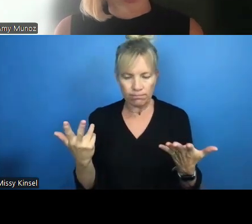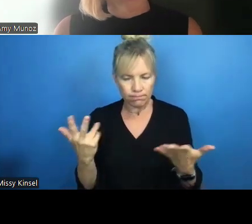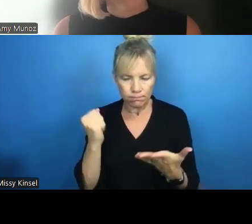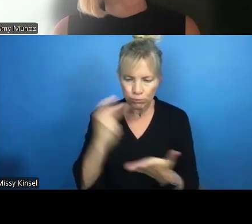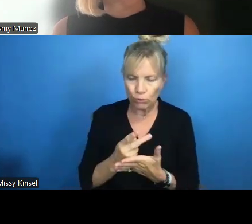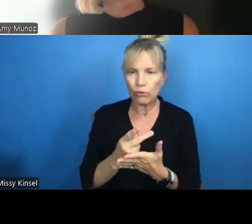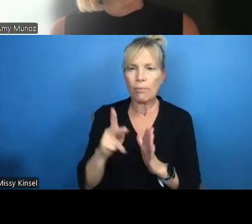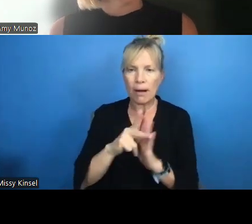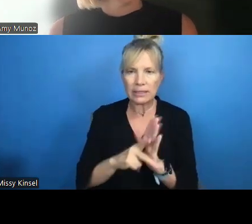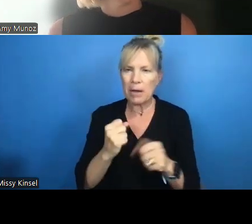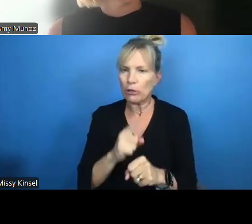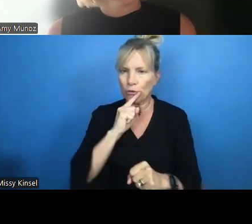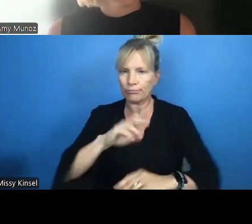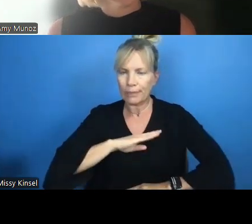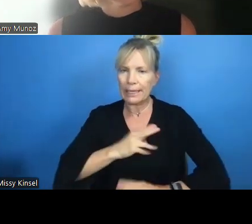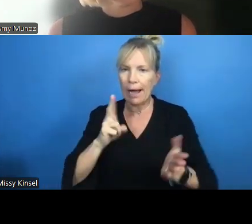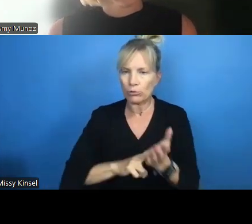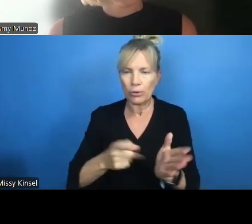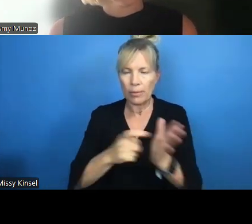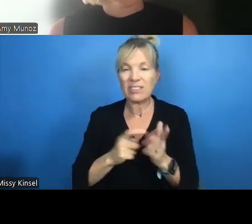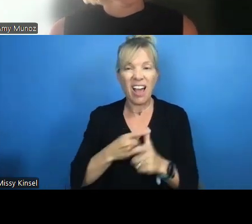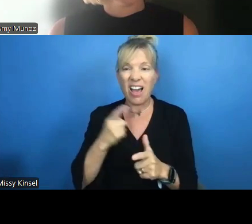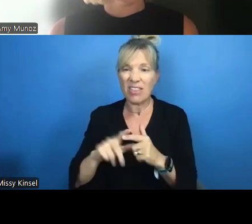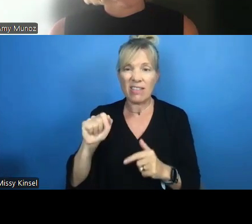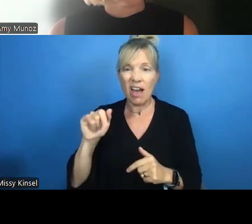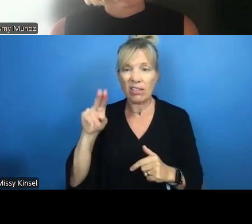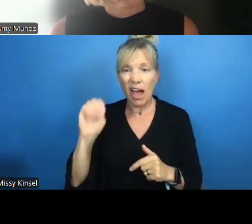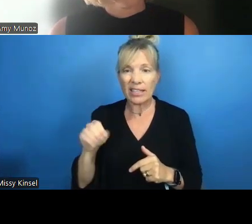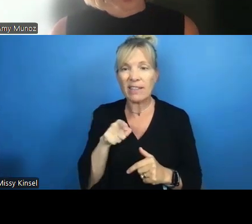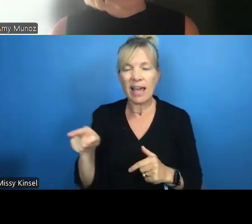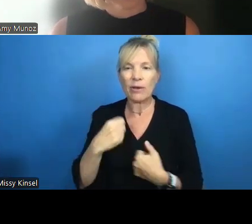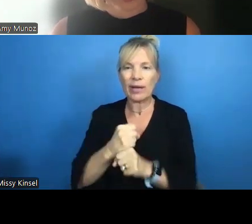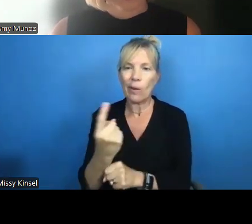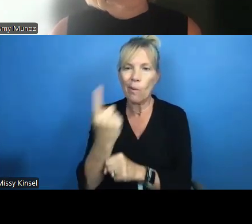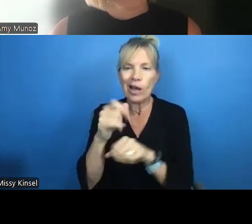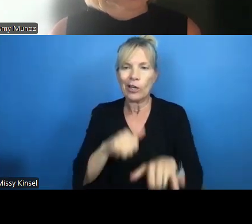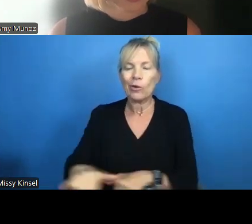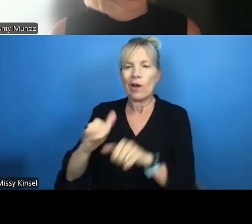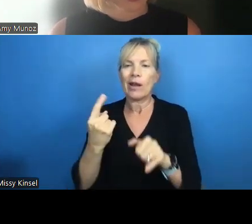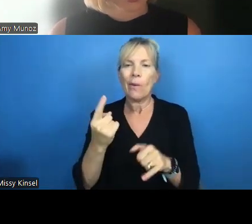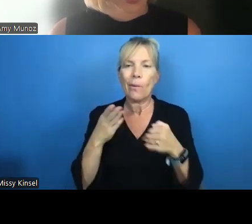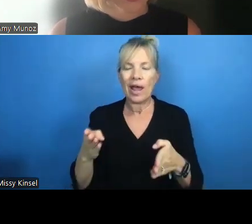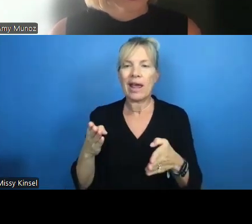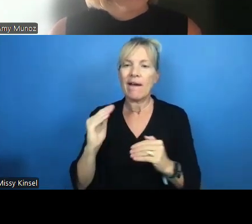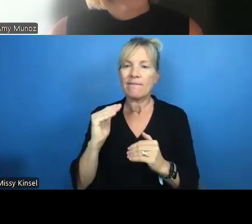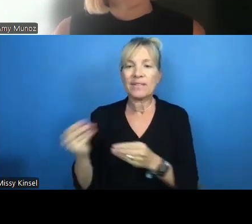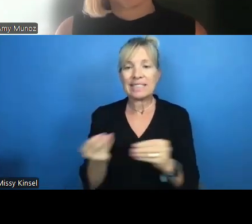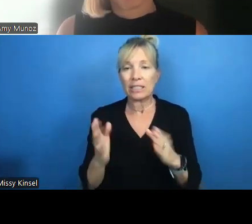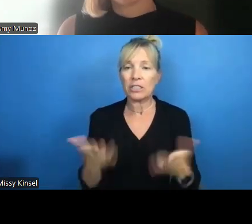contract requirements. And then the alliance has therefore created this one unified way that facilitators are trained. And